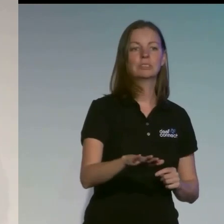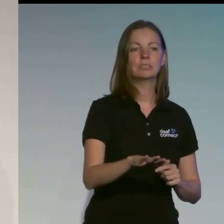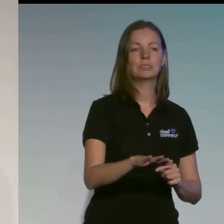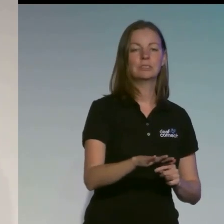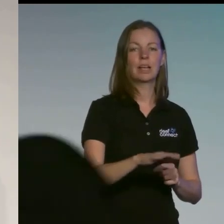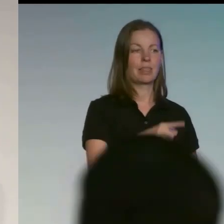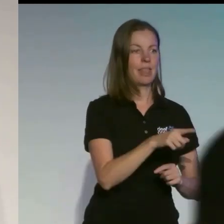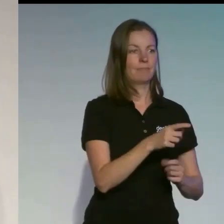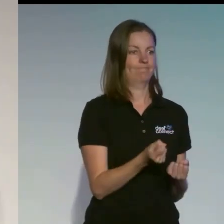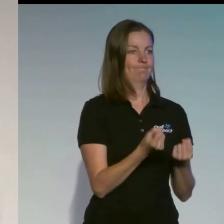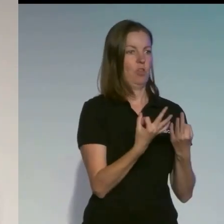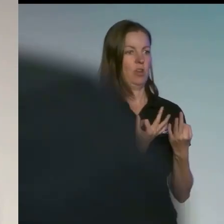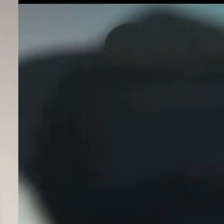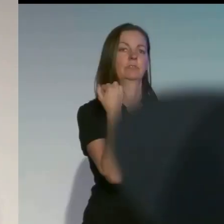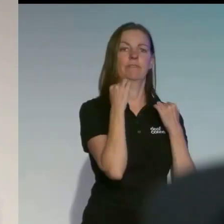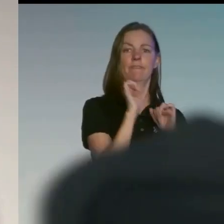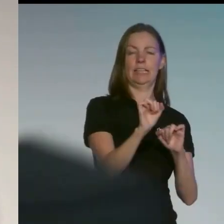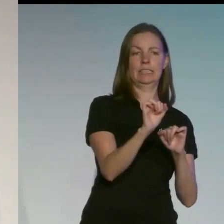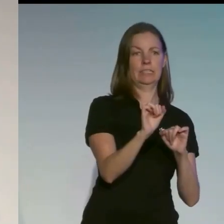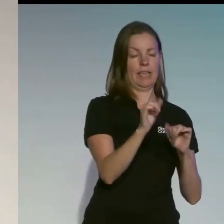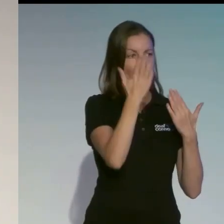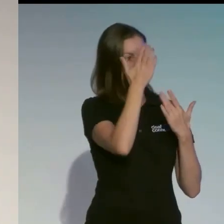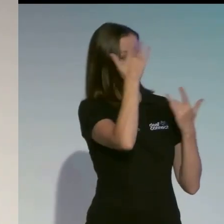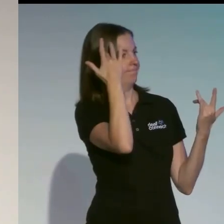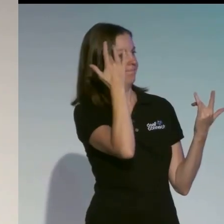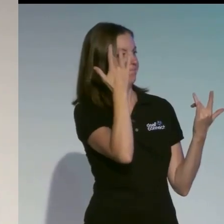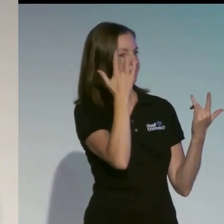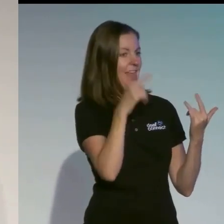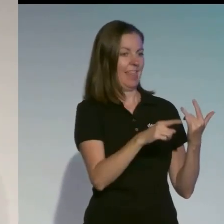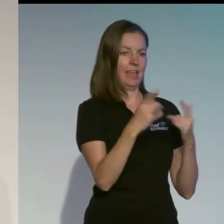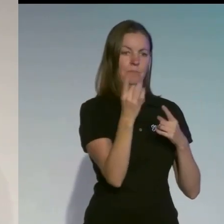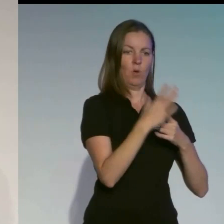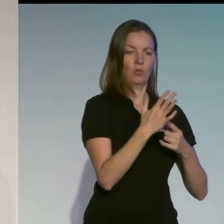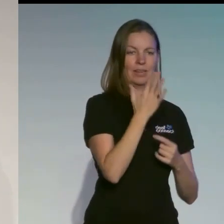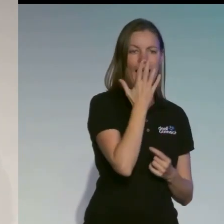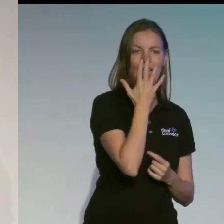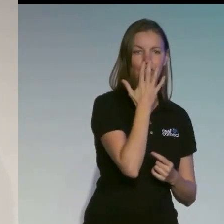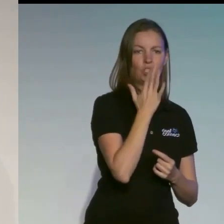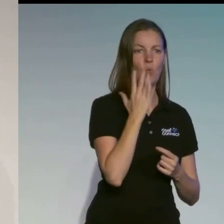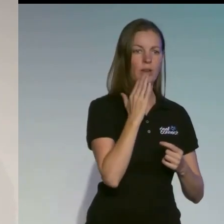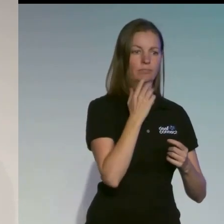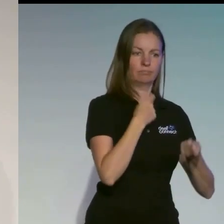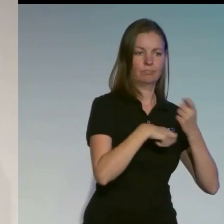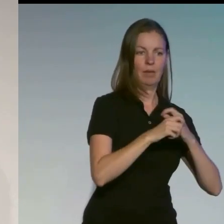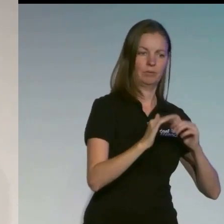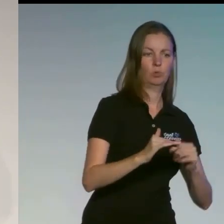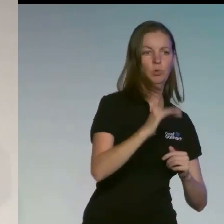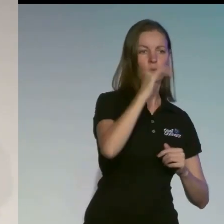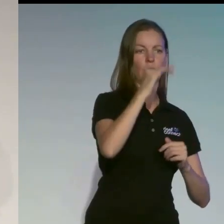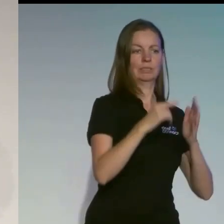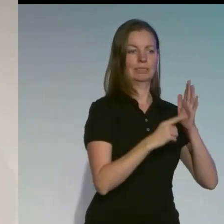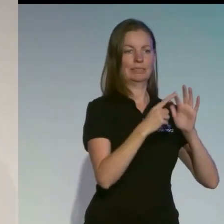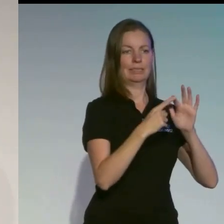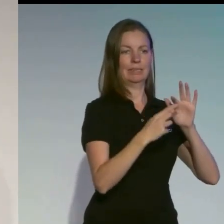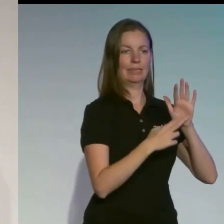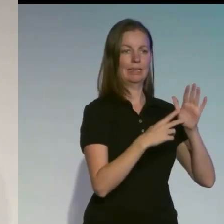They are defenseless and at a critical stage of their adolescent development, and they turn to help to those they trusted in what